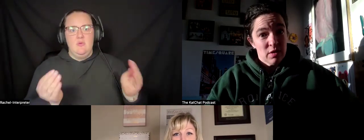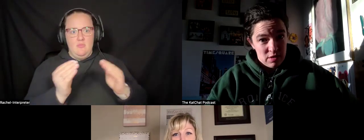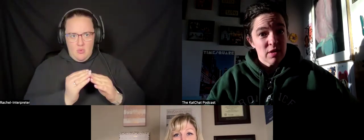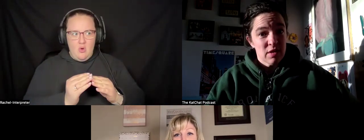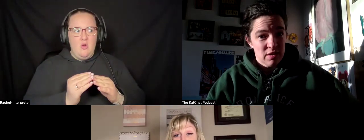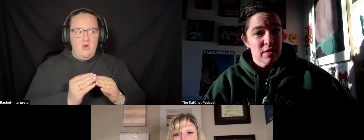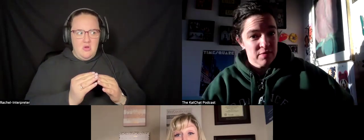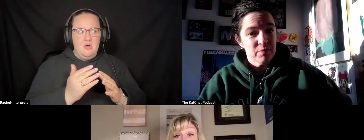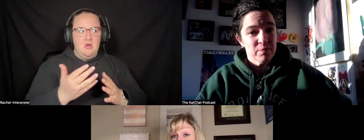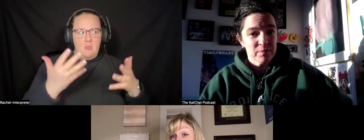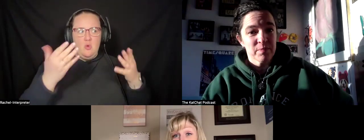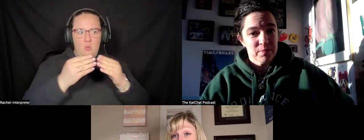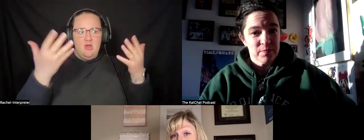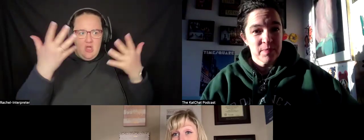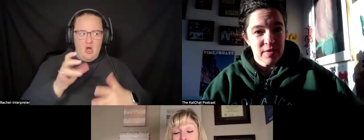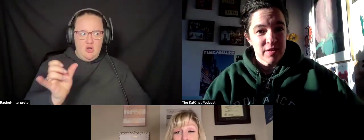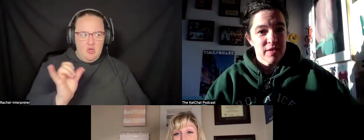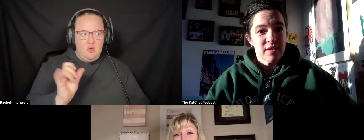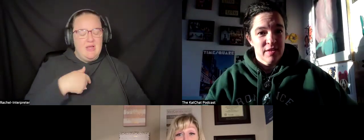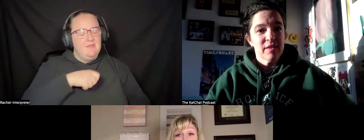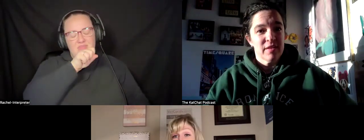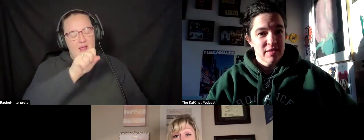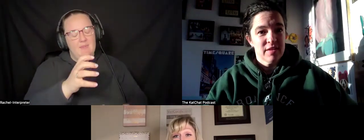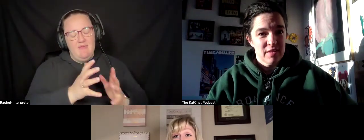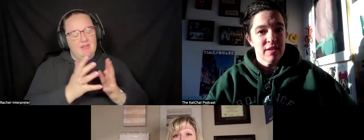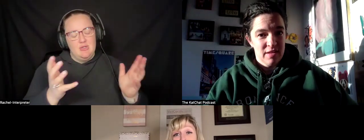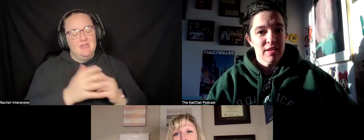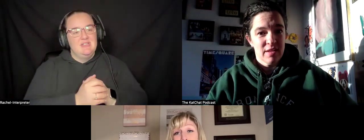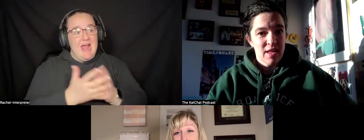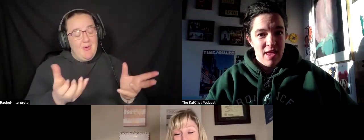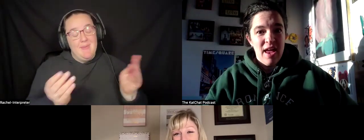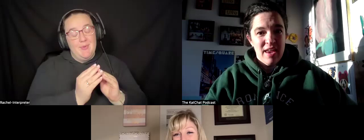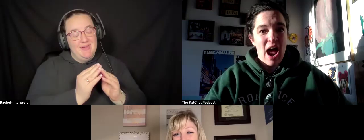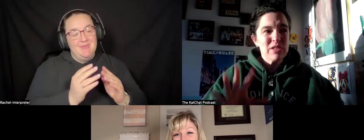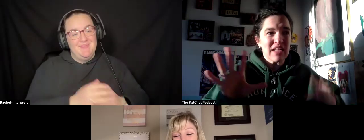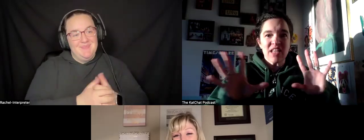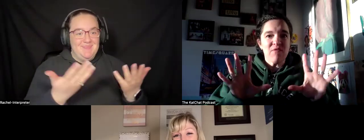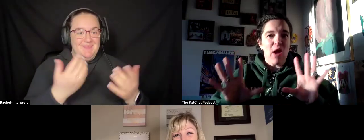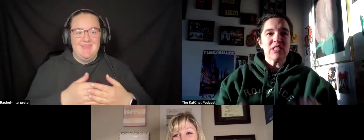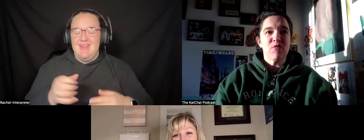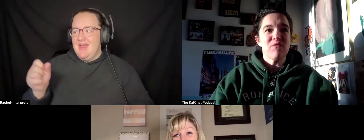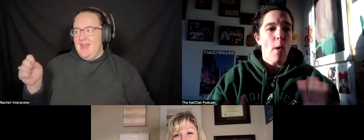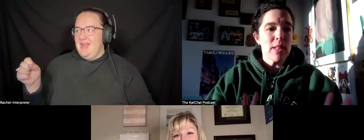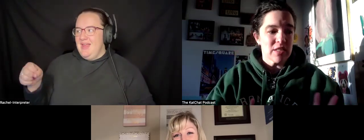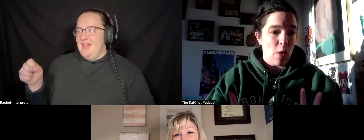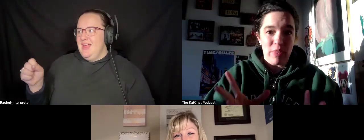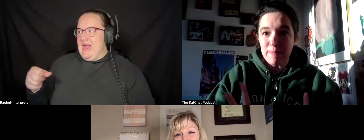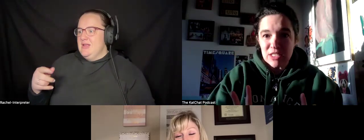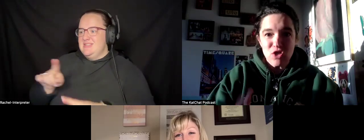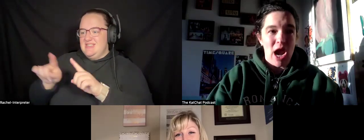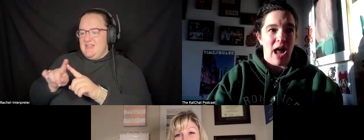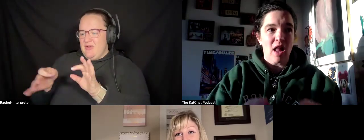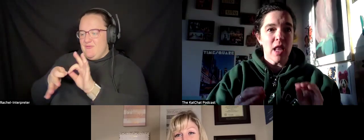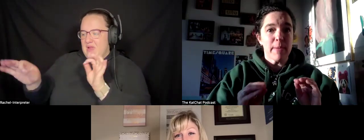darker, and I'm loving it, and I want more of it. So I was like the performance with